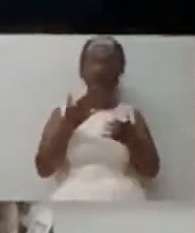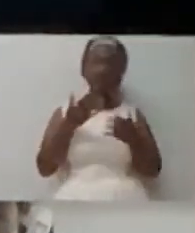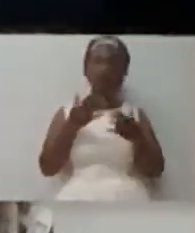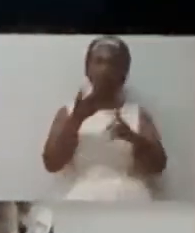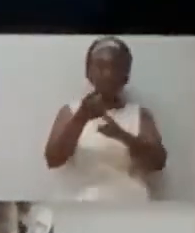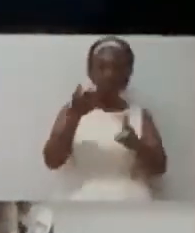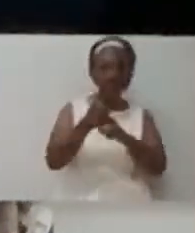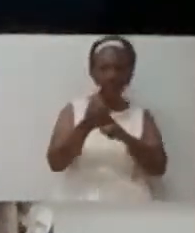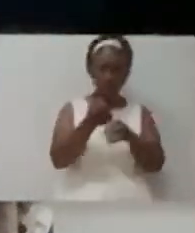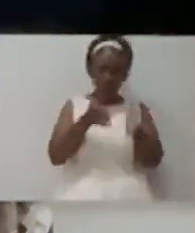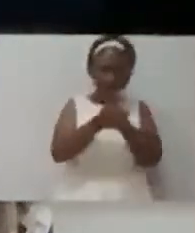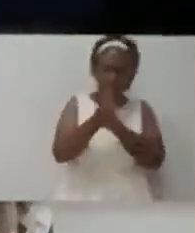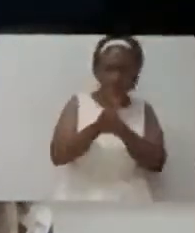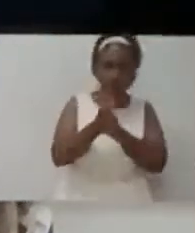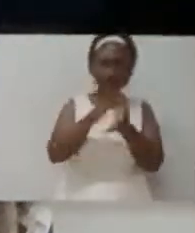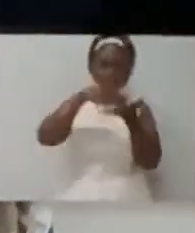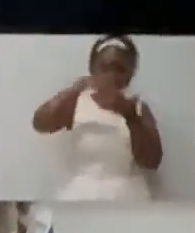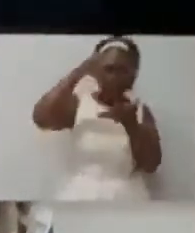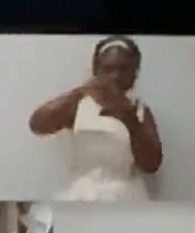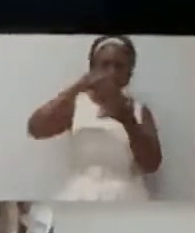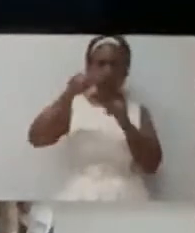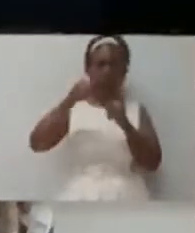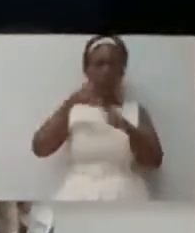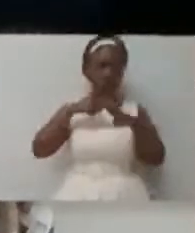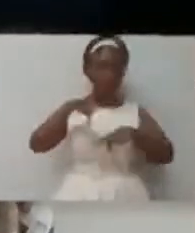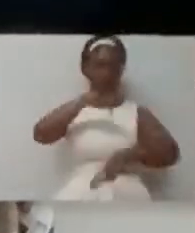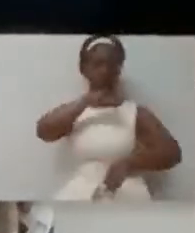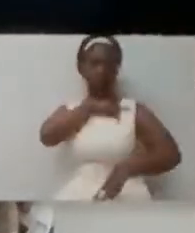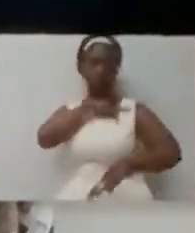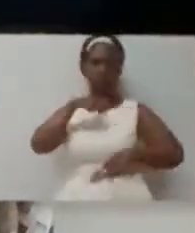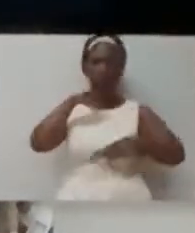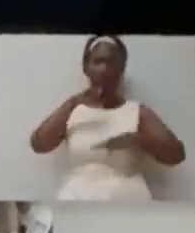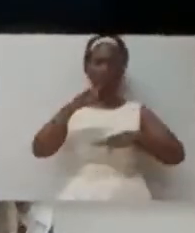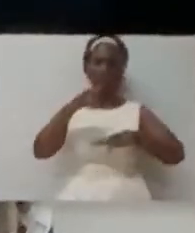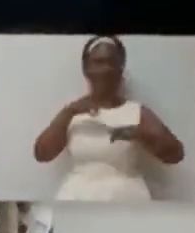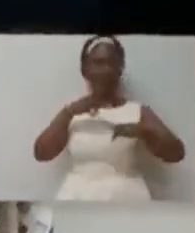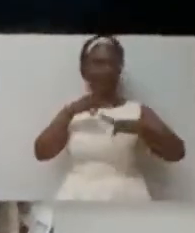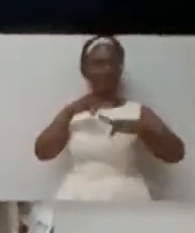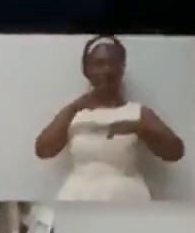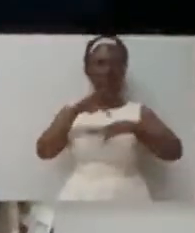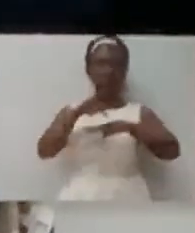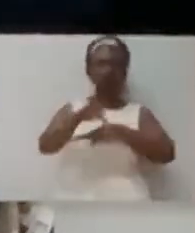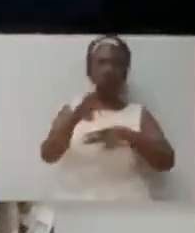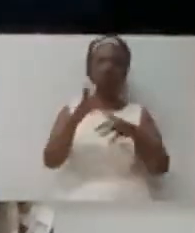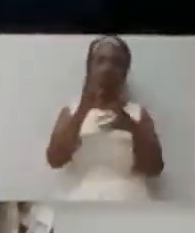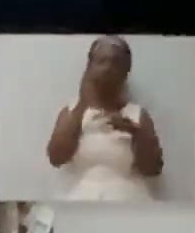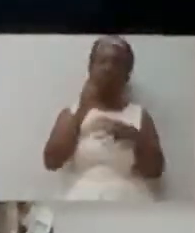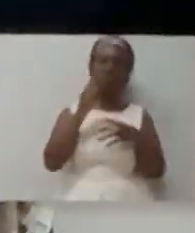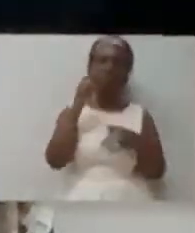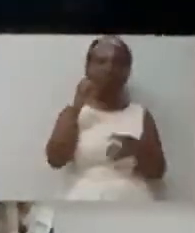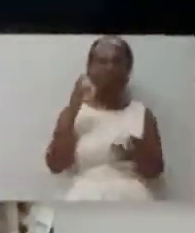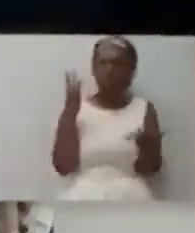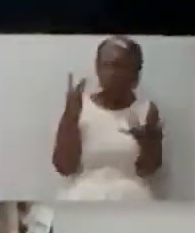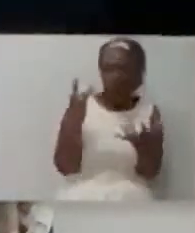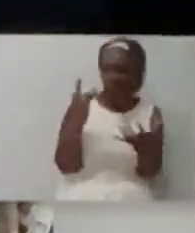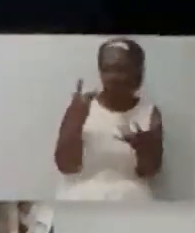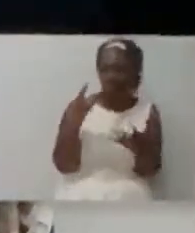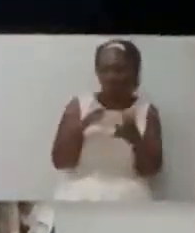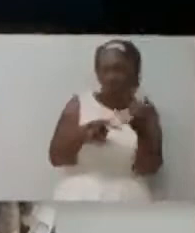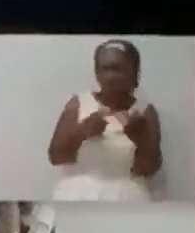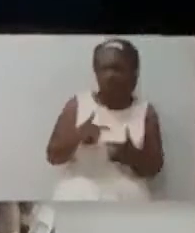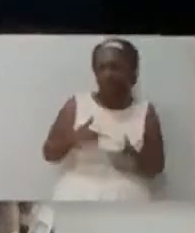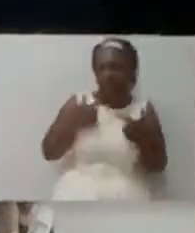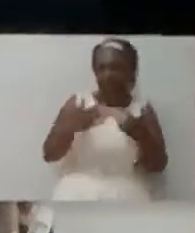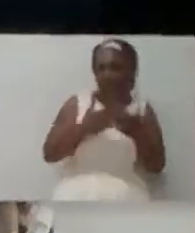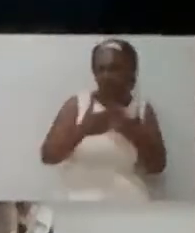and self-motivated pursuit of knowledge for personal or professional reasons. Thank you, Google. Why buy into it? For me, lifelong learning